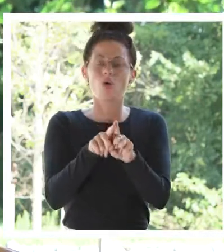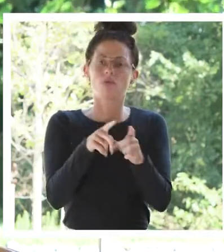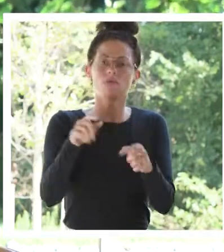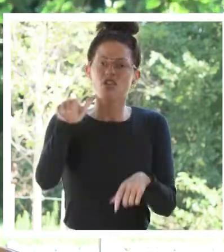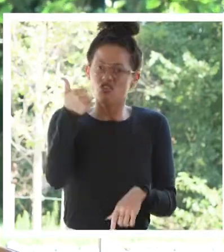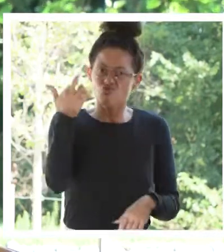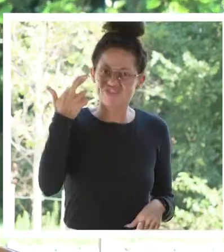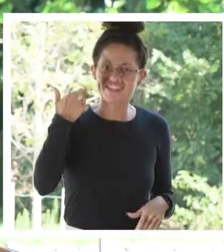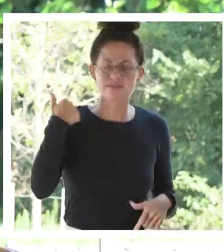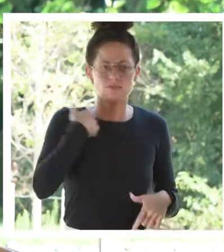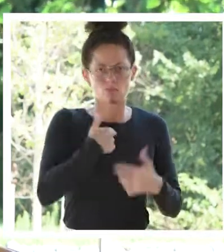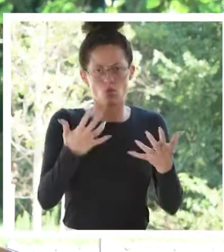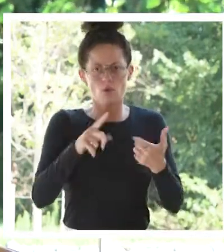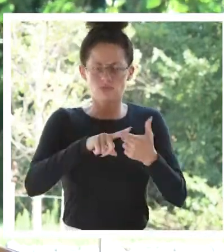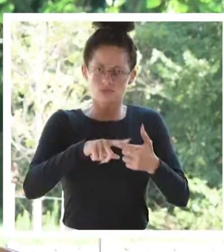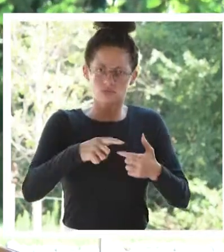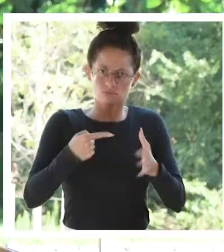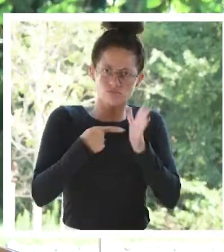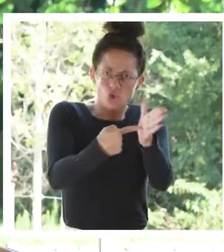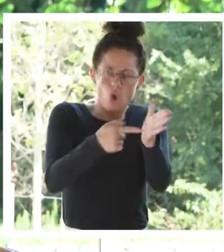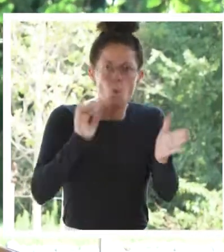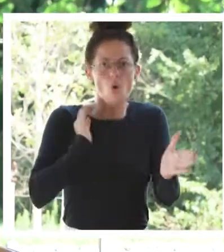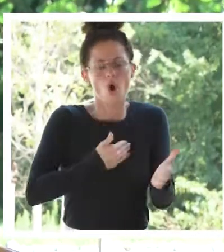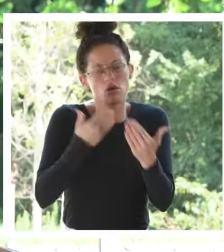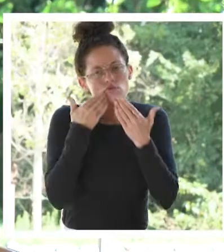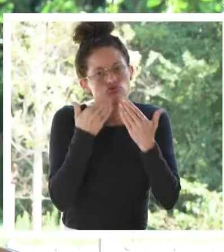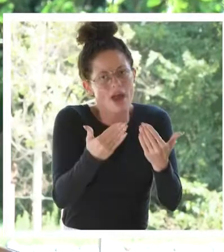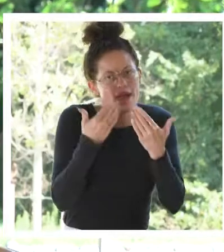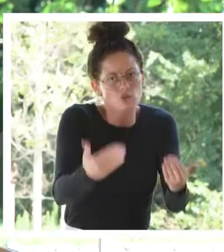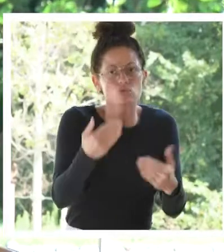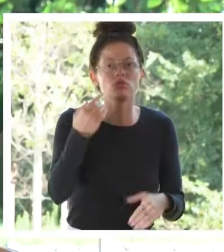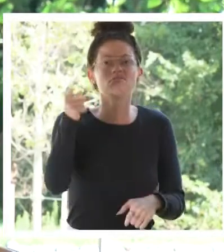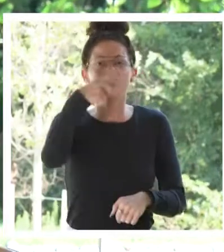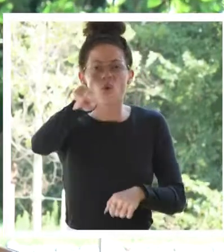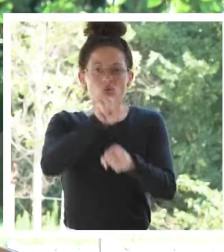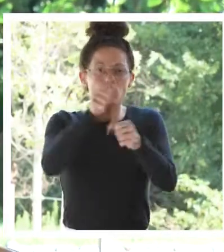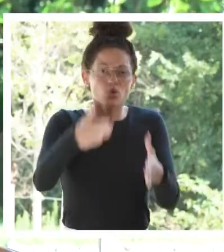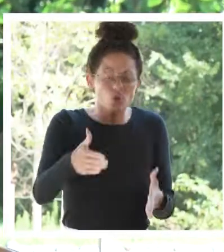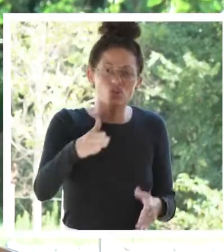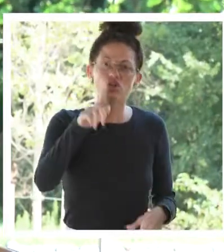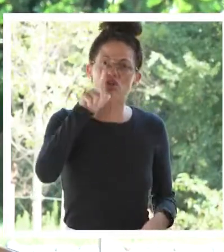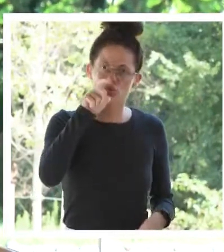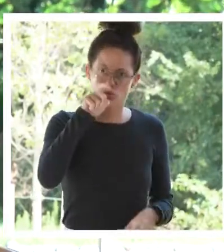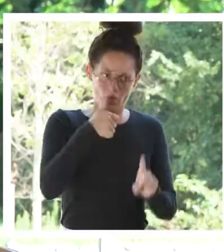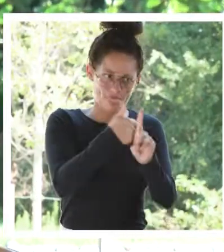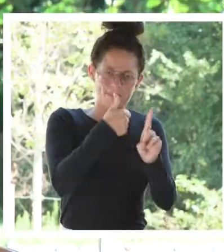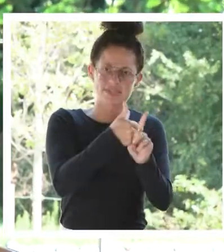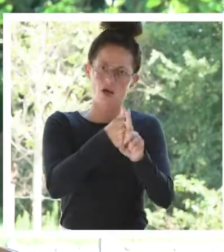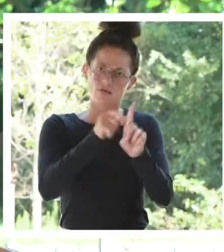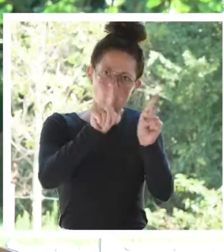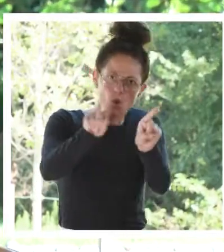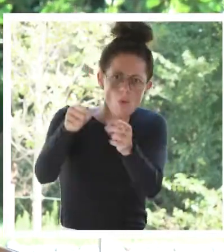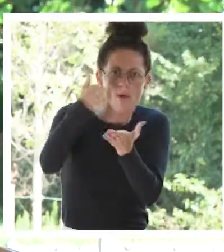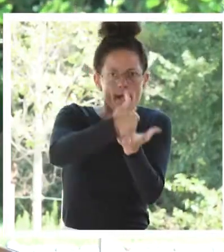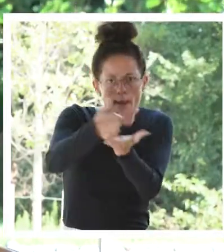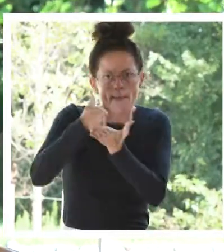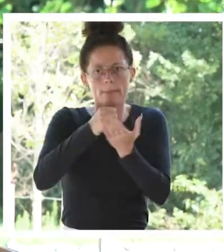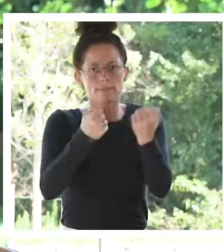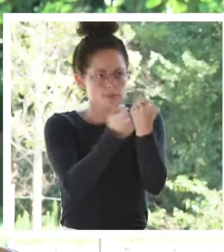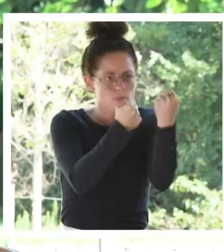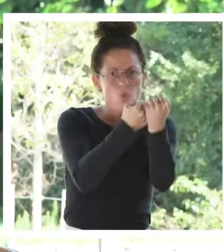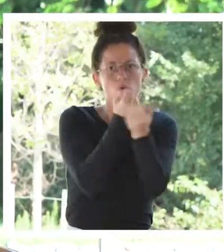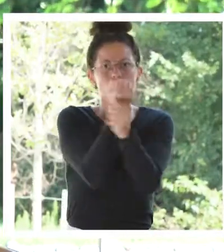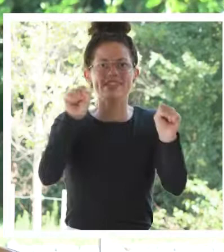our gratitude to all the frontline healthcare workers and all the other frontline workers who put themselves at risk to help